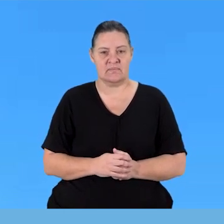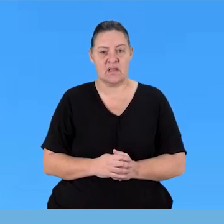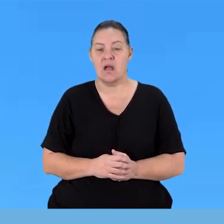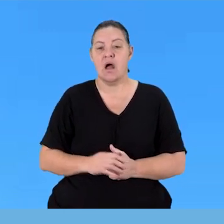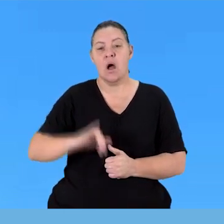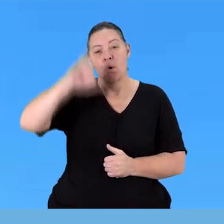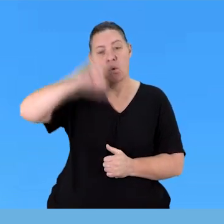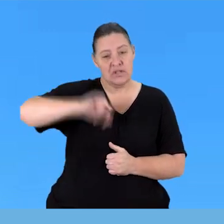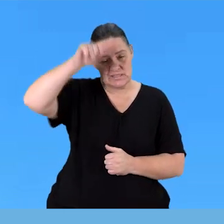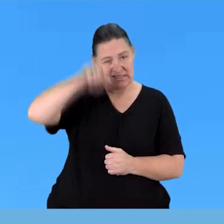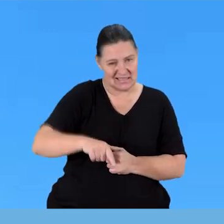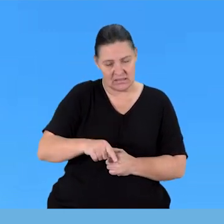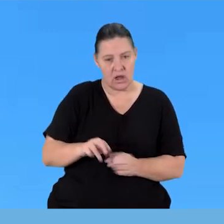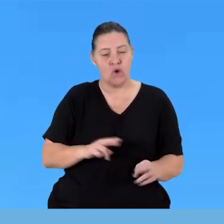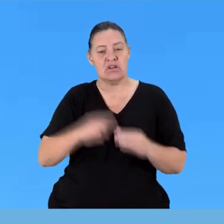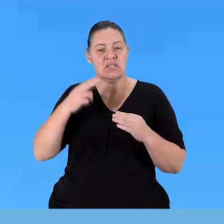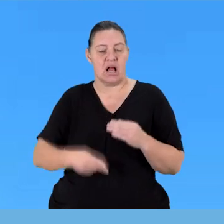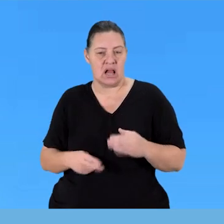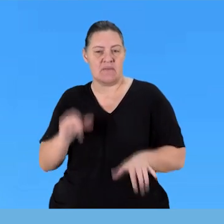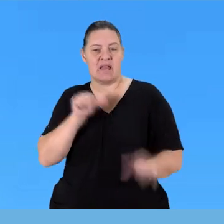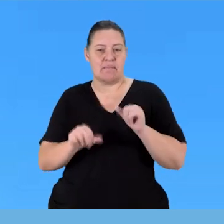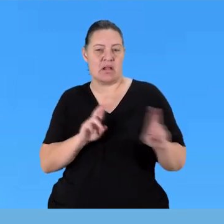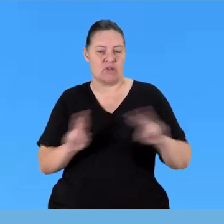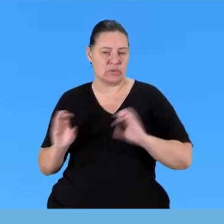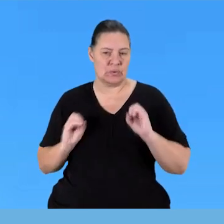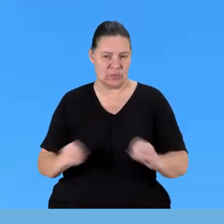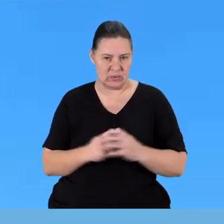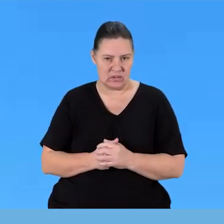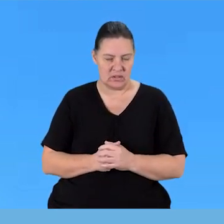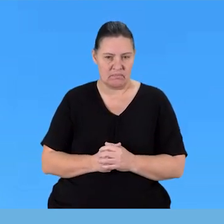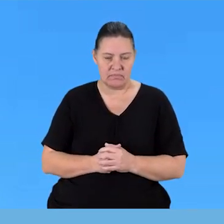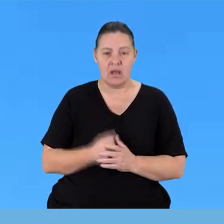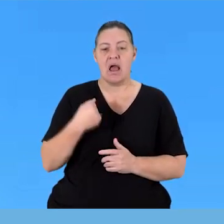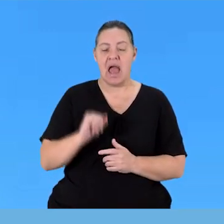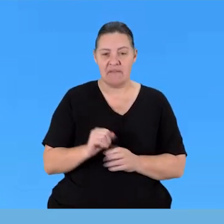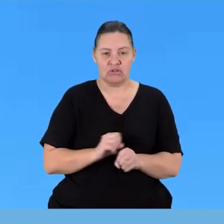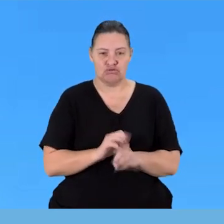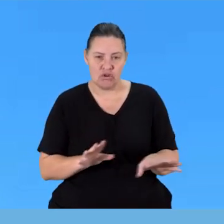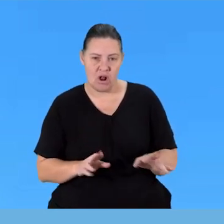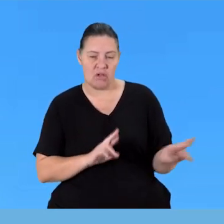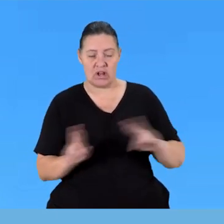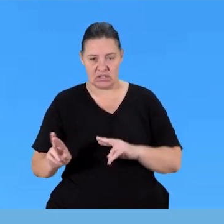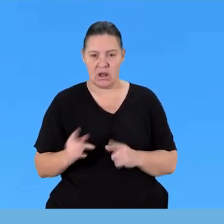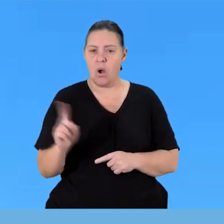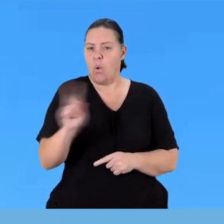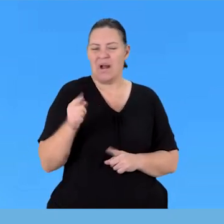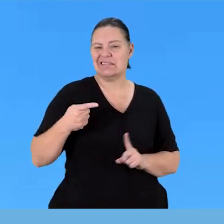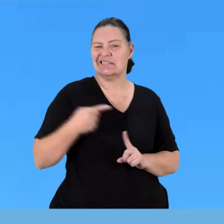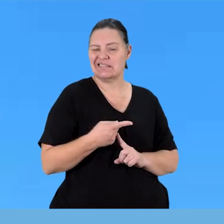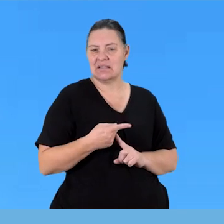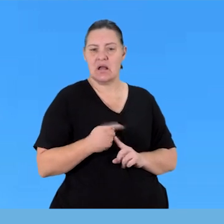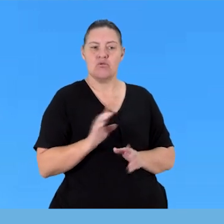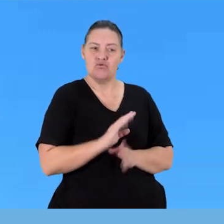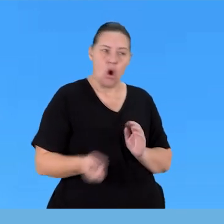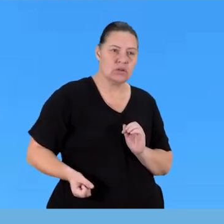Which of the following is not the result of a chemical reaction? So when we're having this general reaction, what is it that is